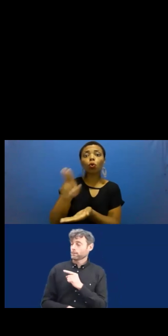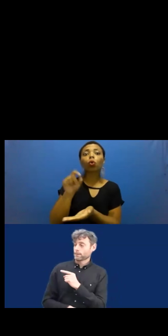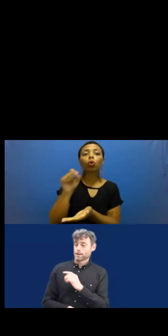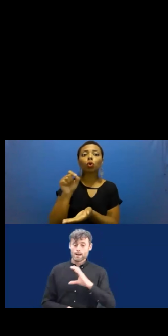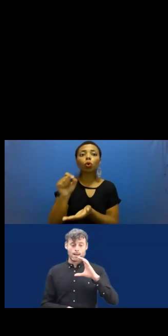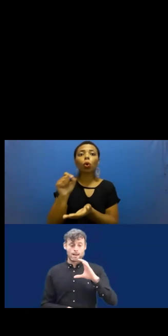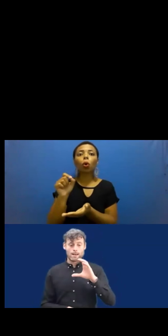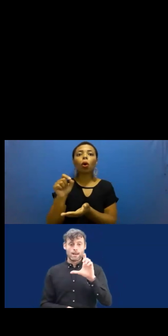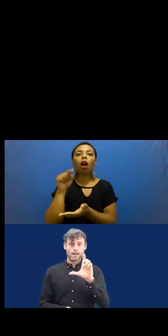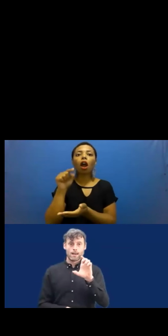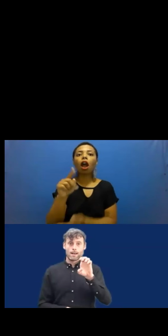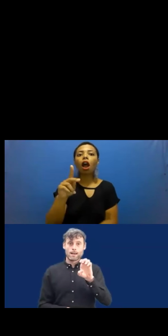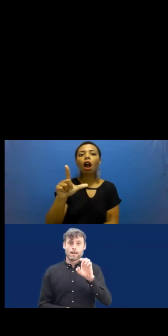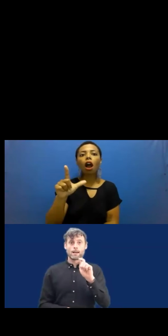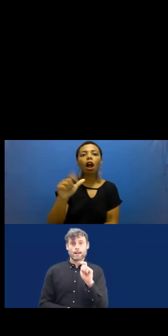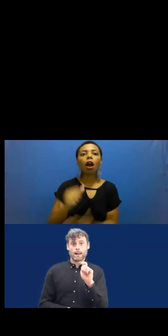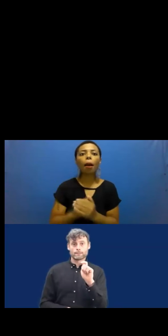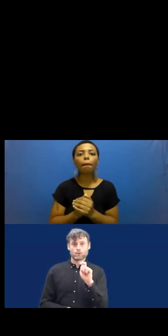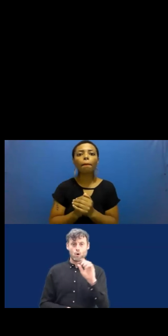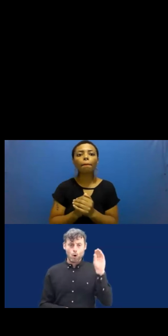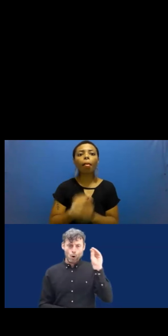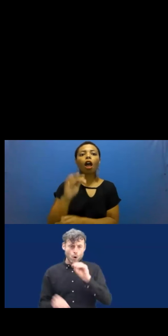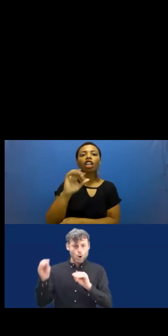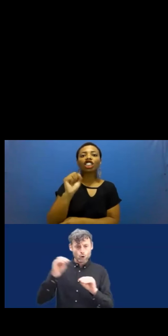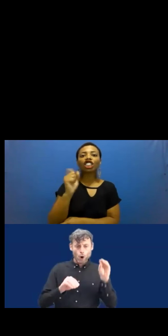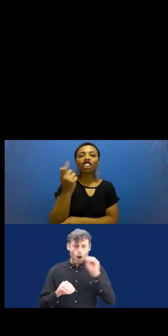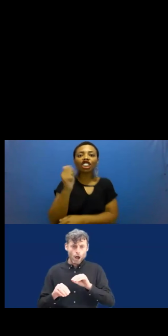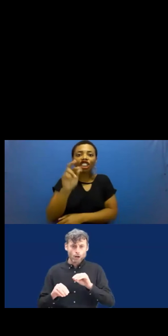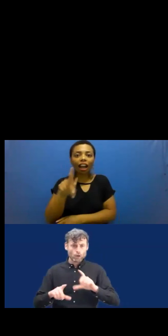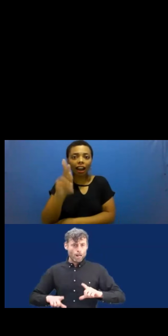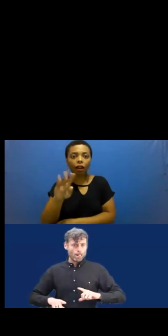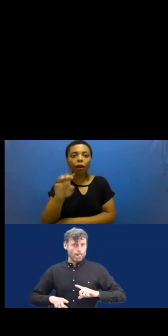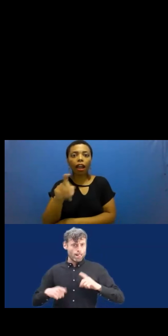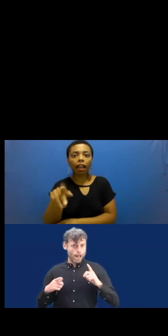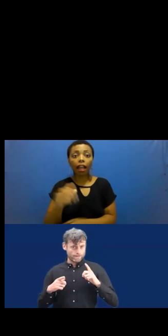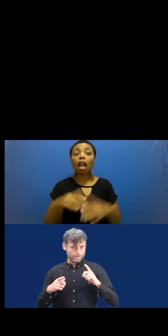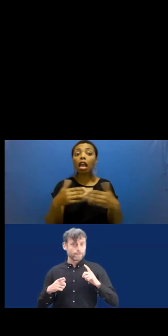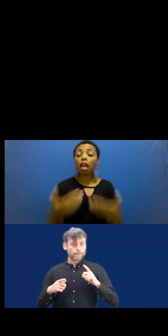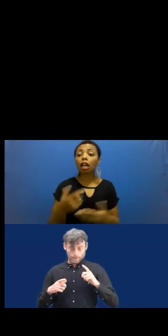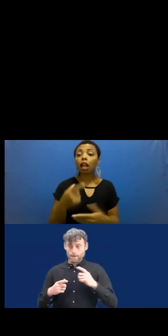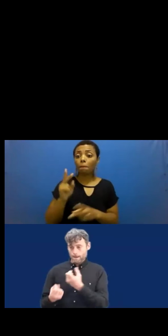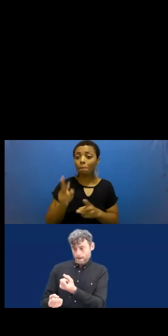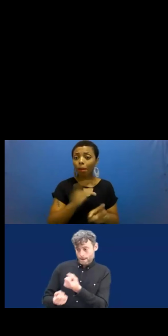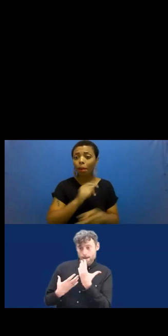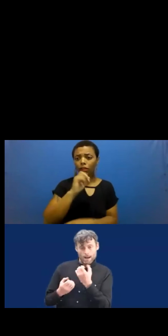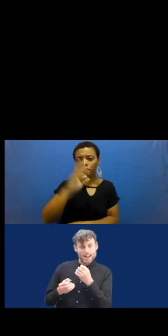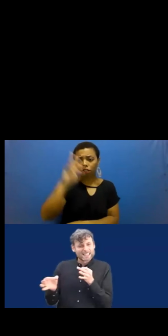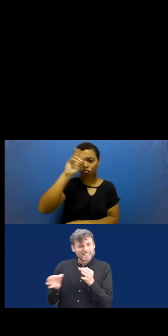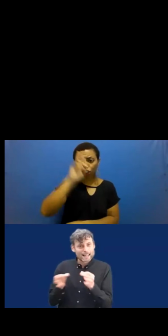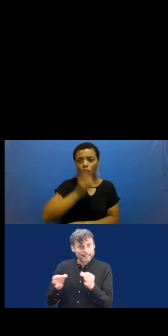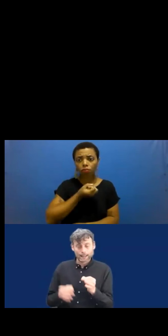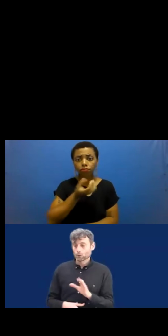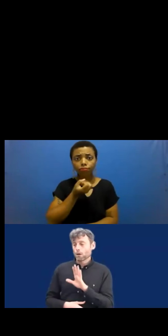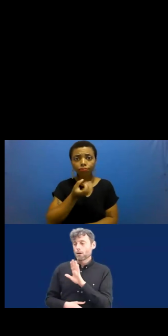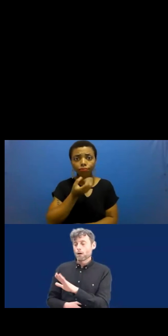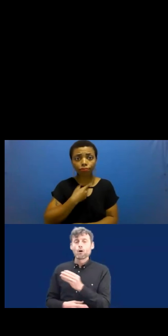CLAT, from Sharkwick, where the subjects tell their own life story through a protocol in